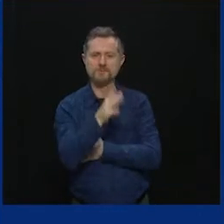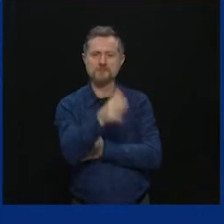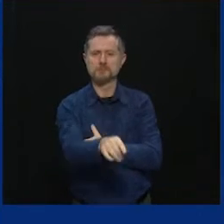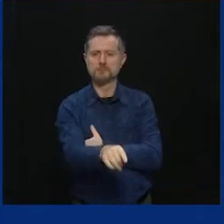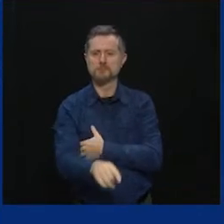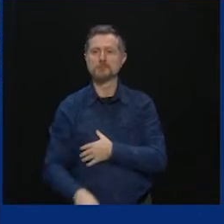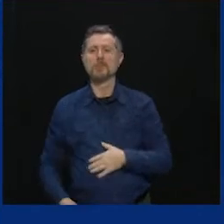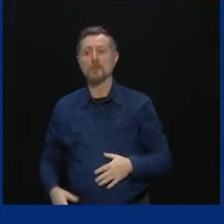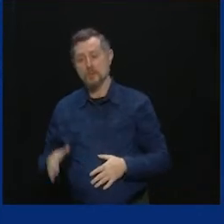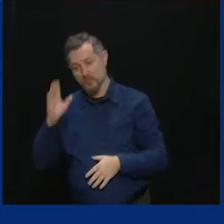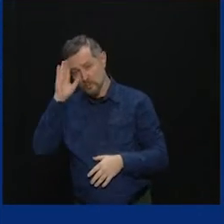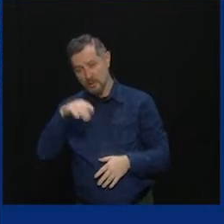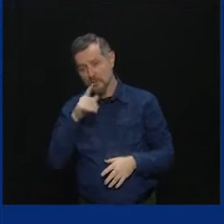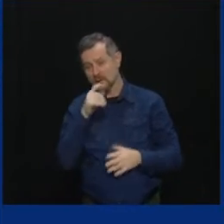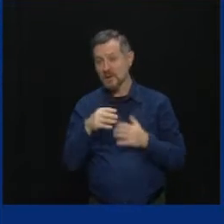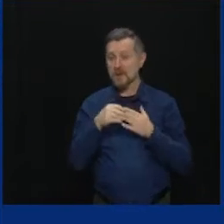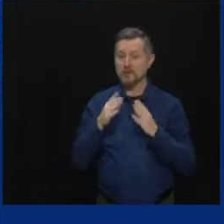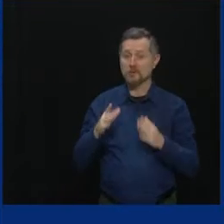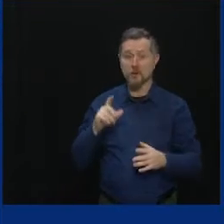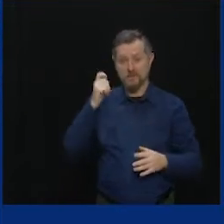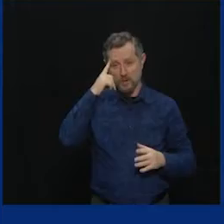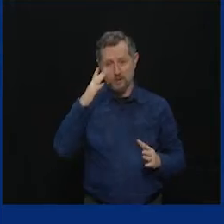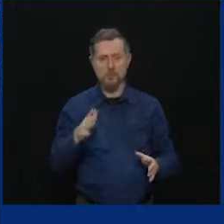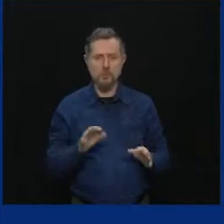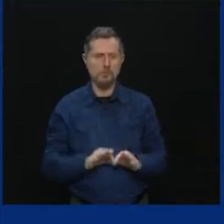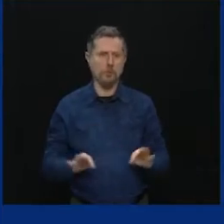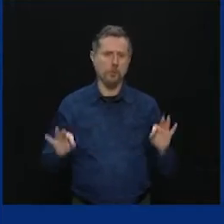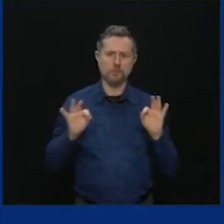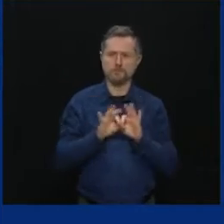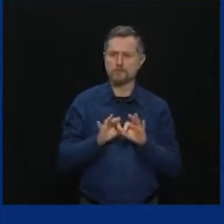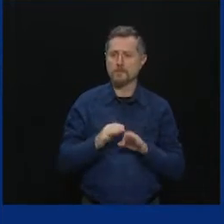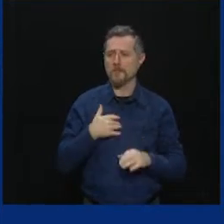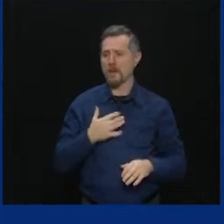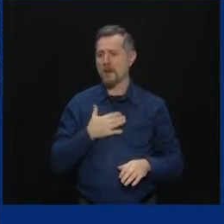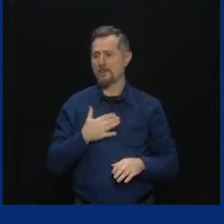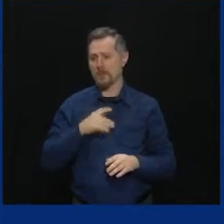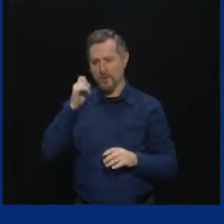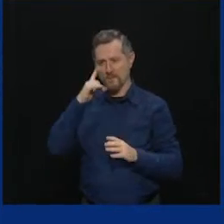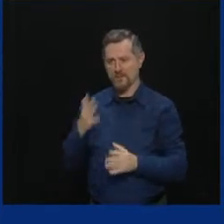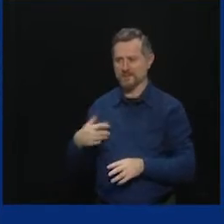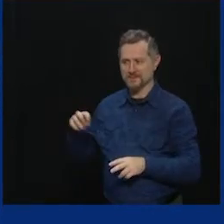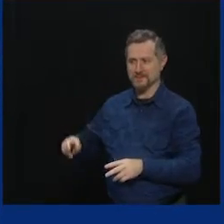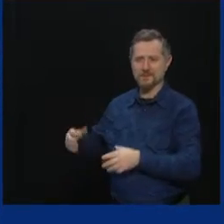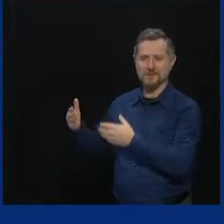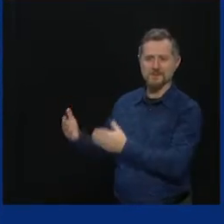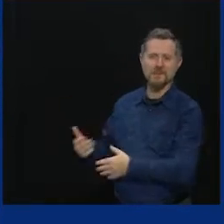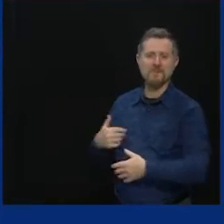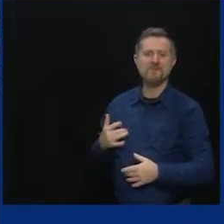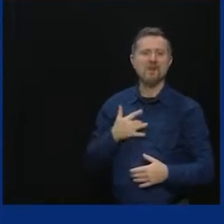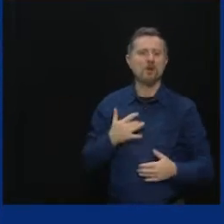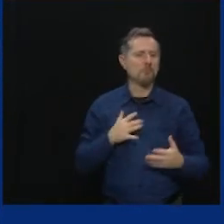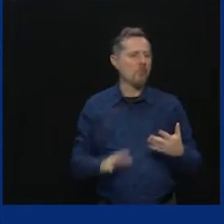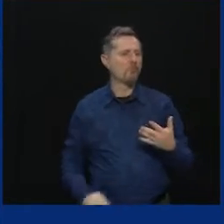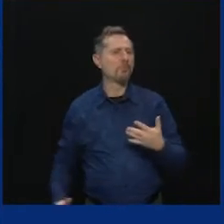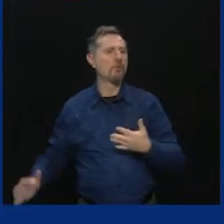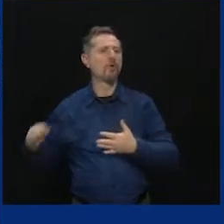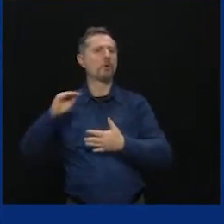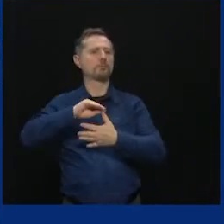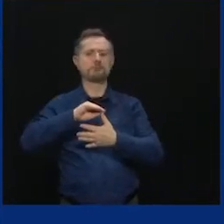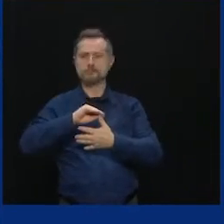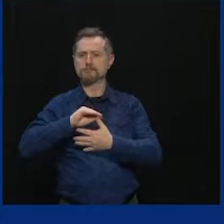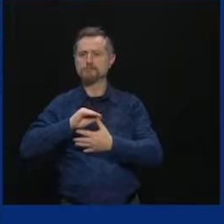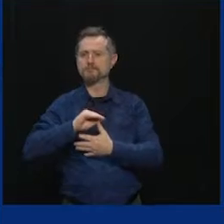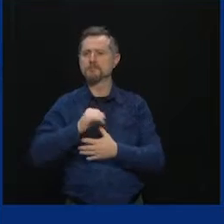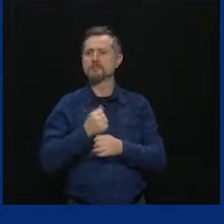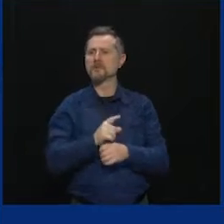matter. And I am so happy that the governor has deemed it important to make sure